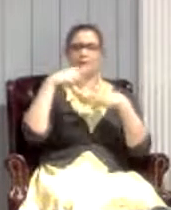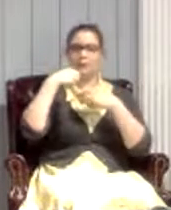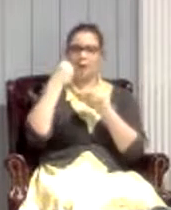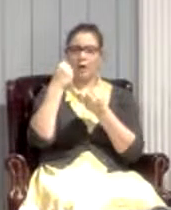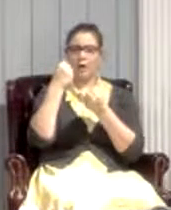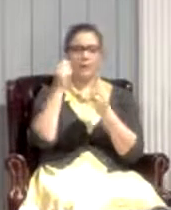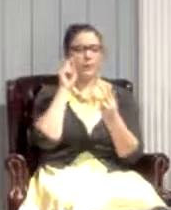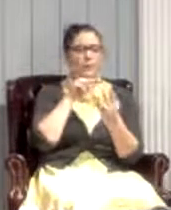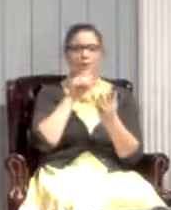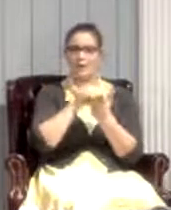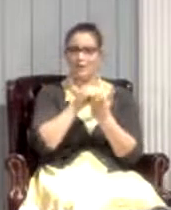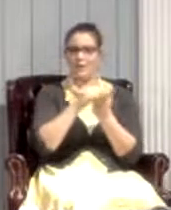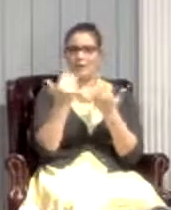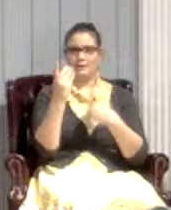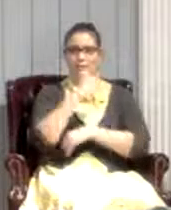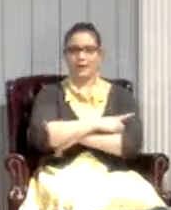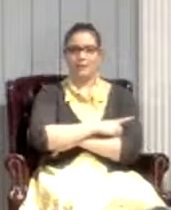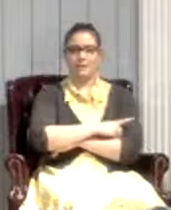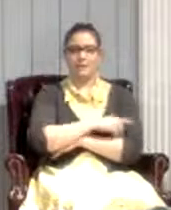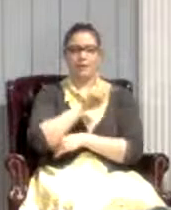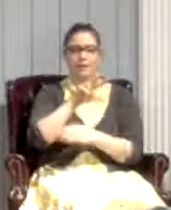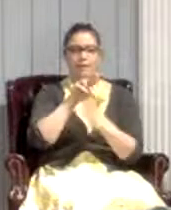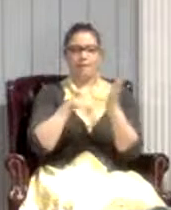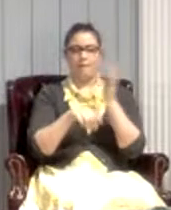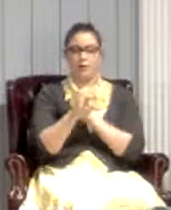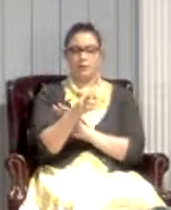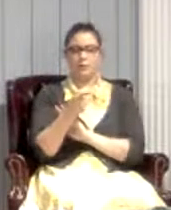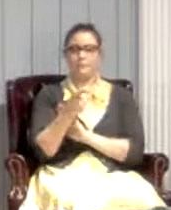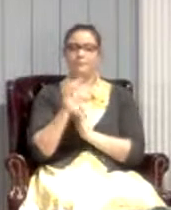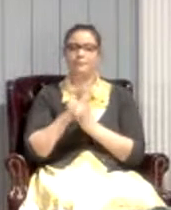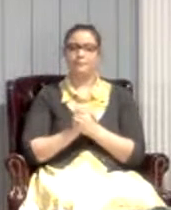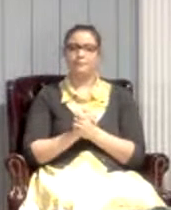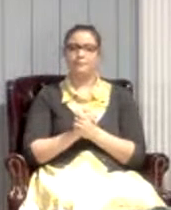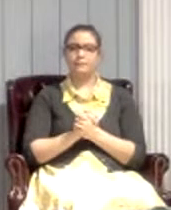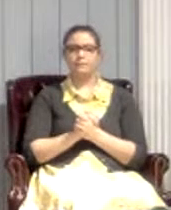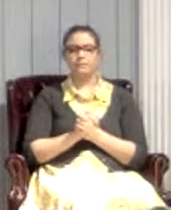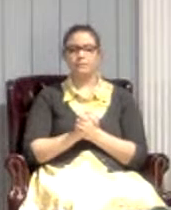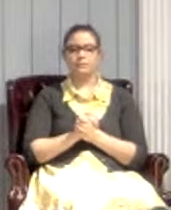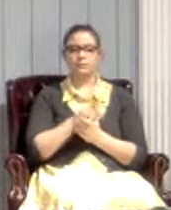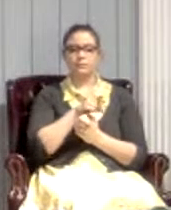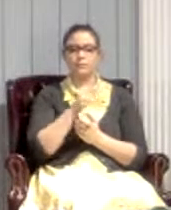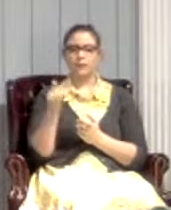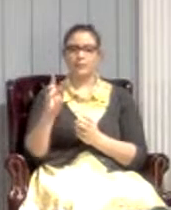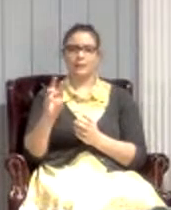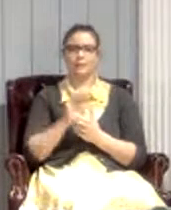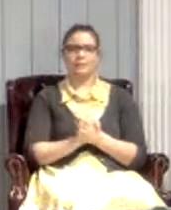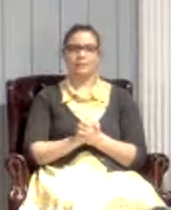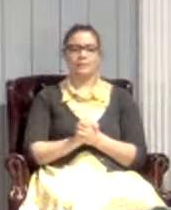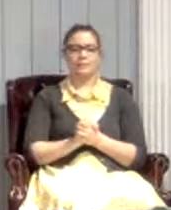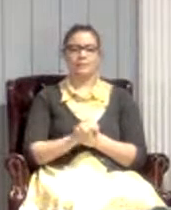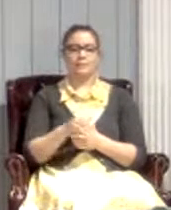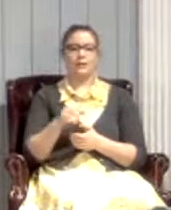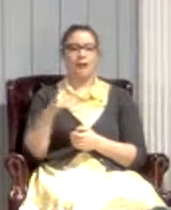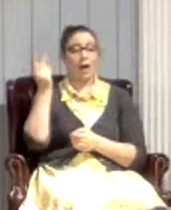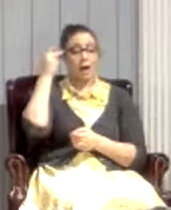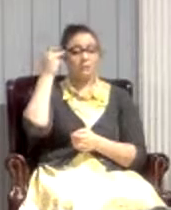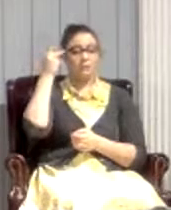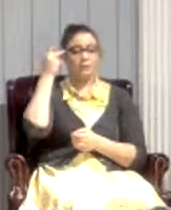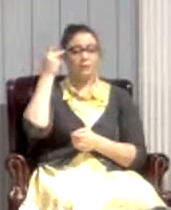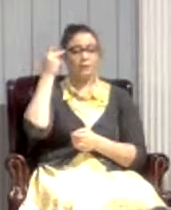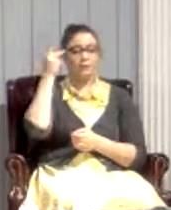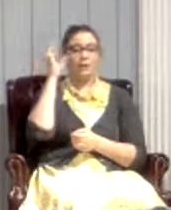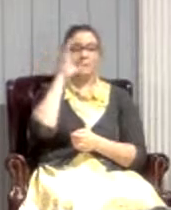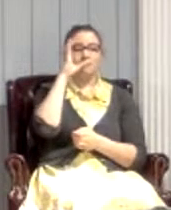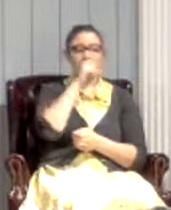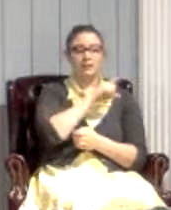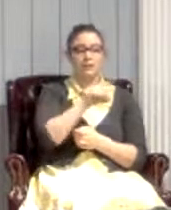looking at today. So we're going to begin in verse 1, 2 Corinthians chapter 10, verse 1, down to verse 6. The Bible says, "Now I, Paul, myself beseech you